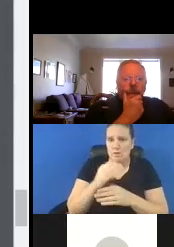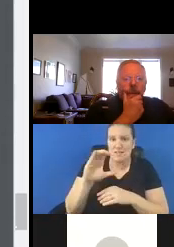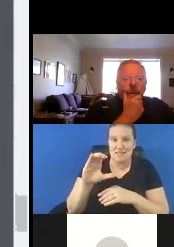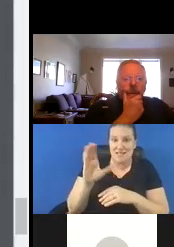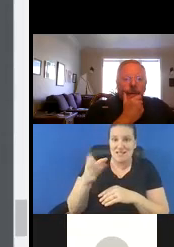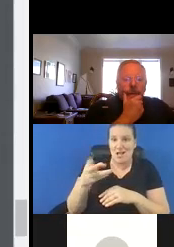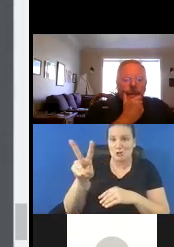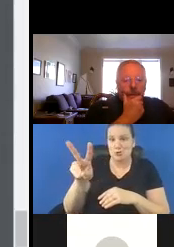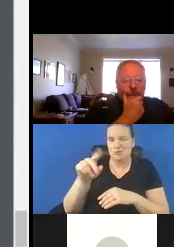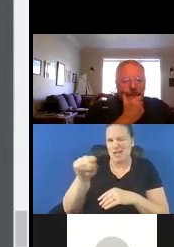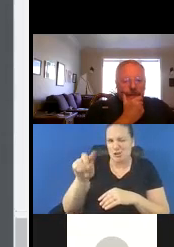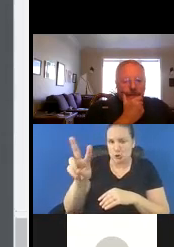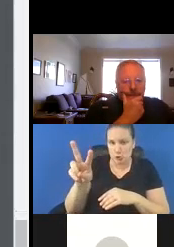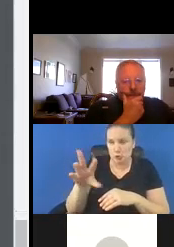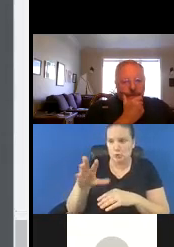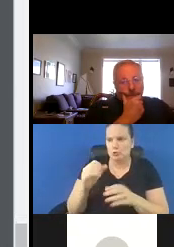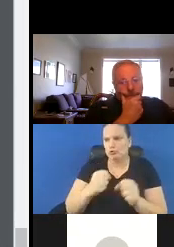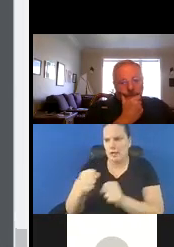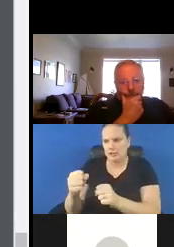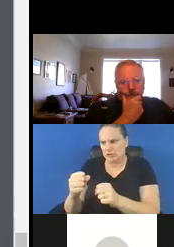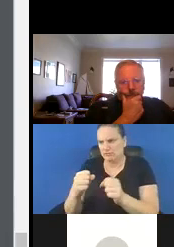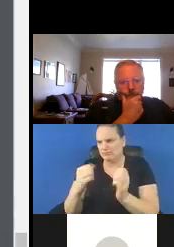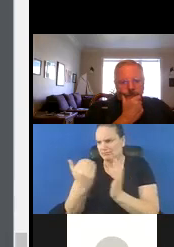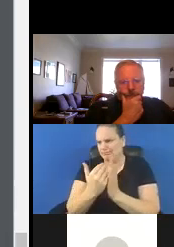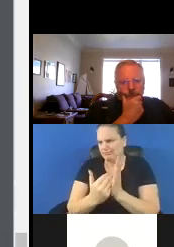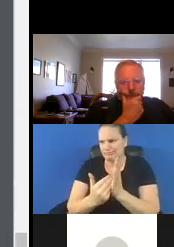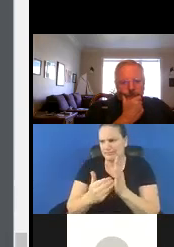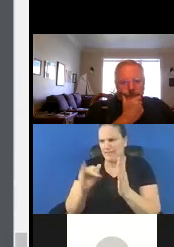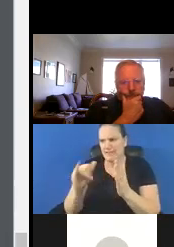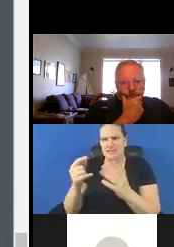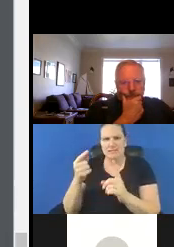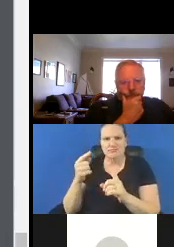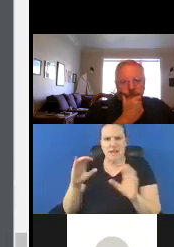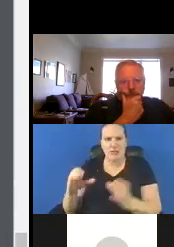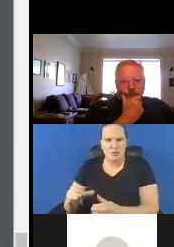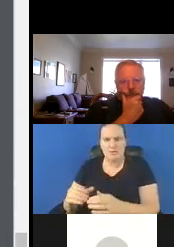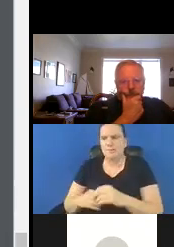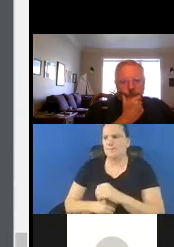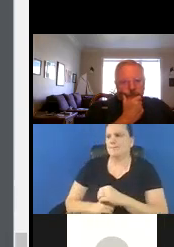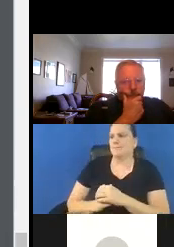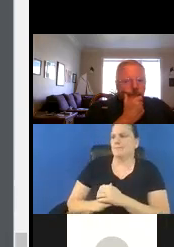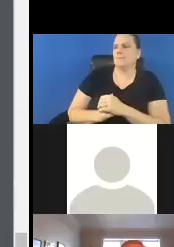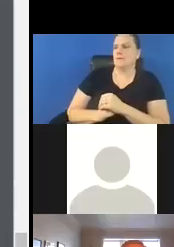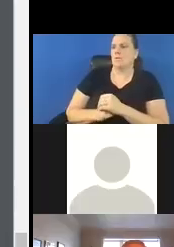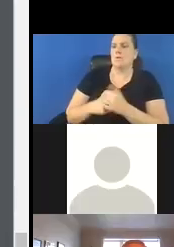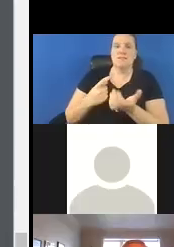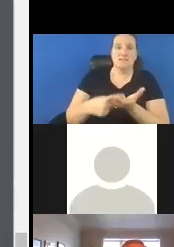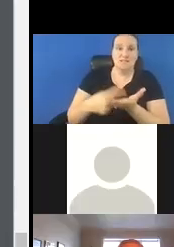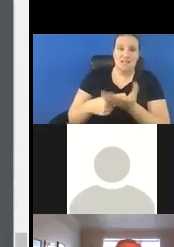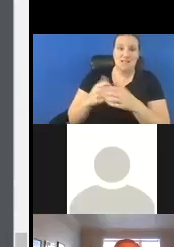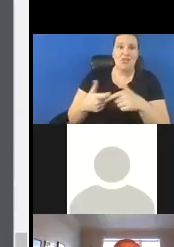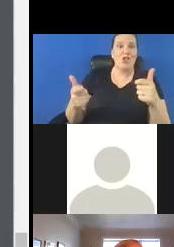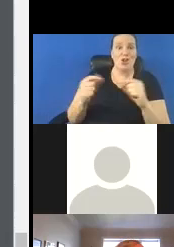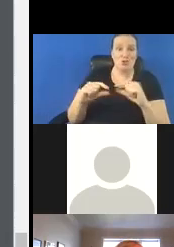and the strategies that are listed under this category. And we kind of went over this in the larger